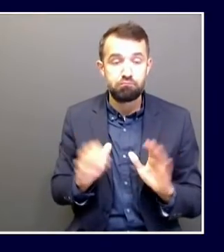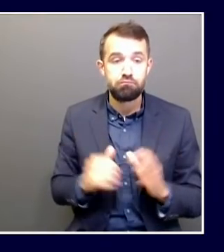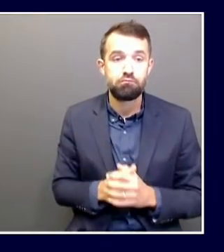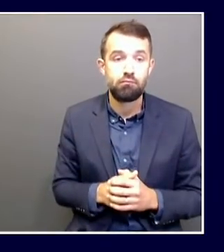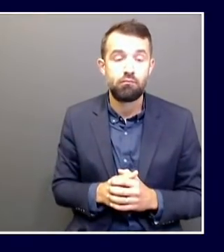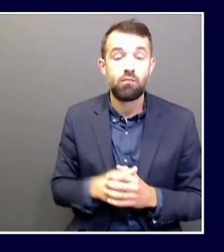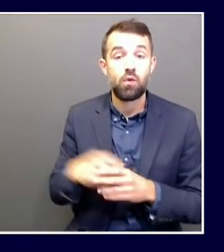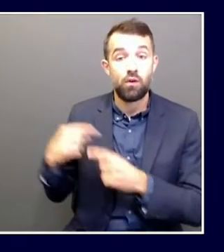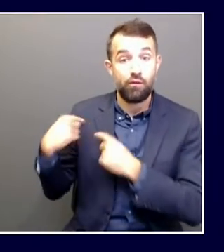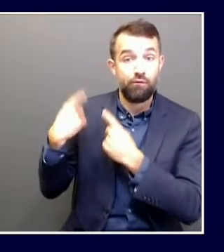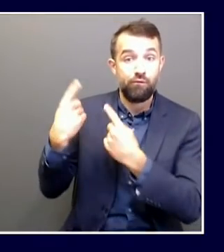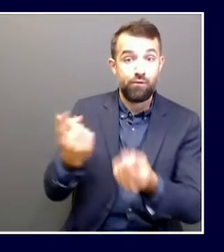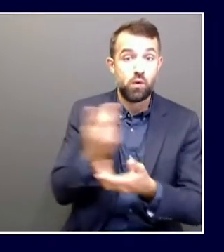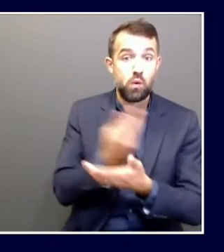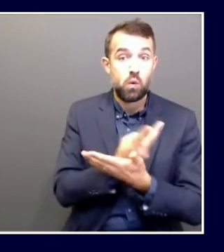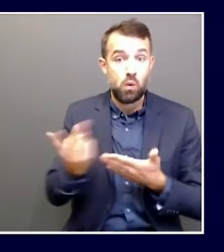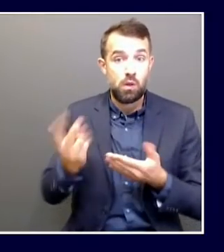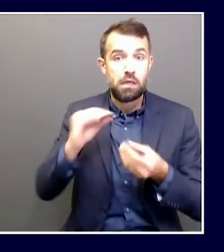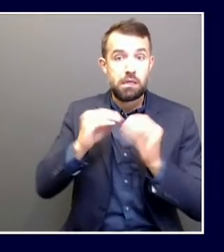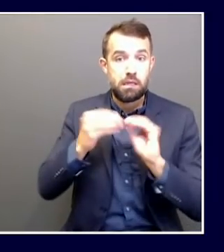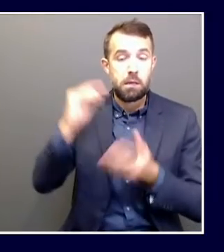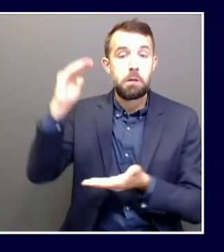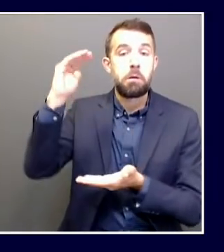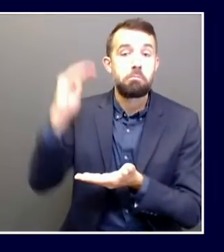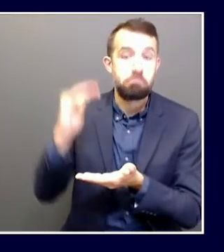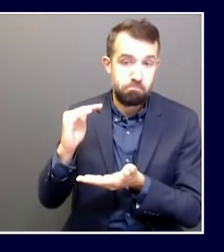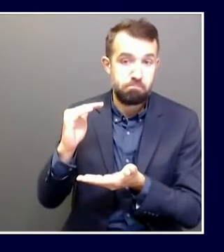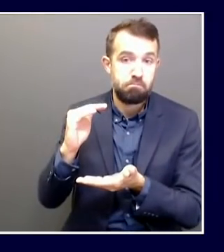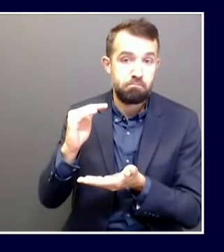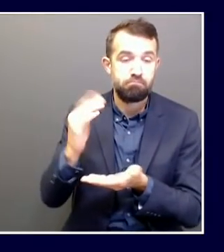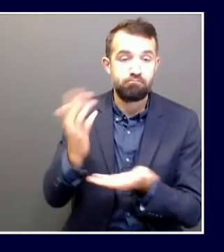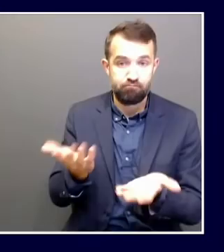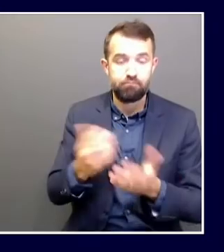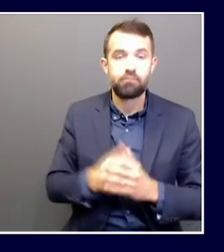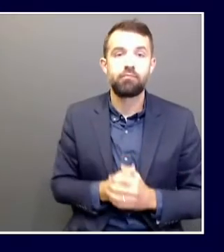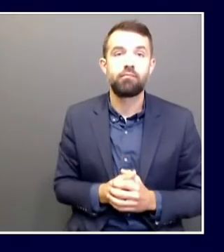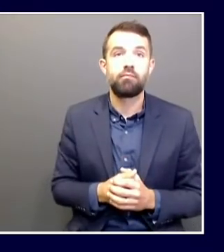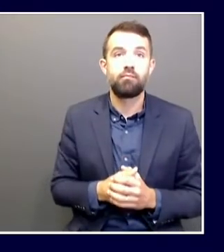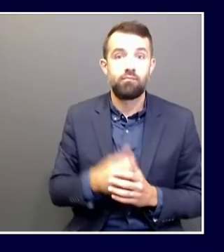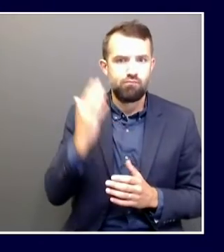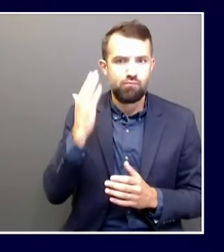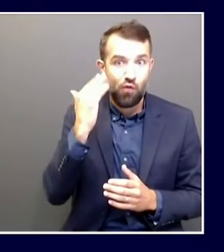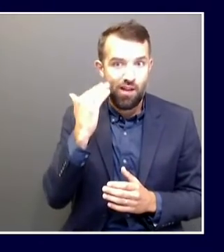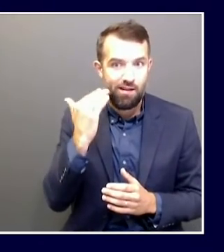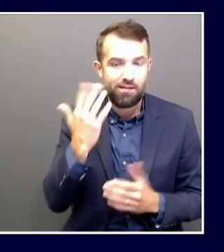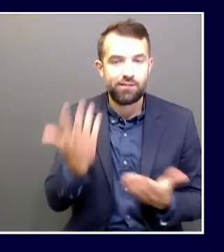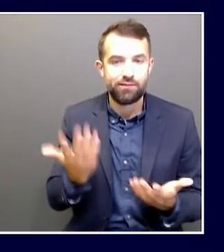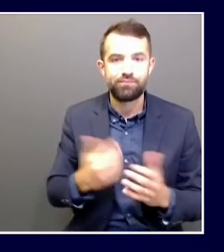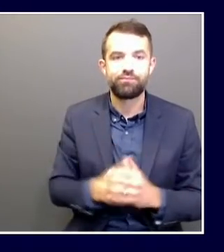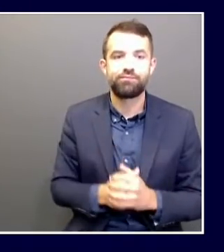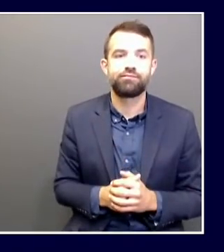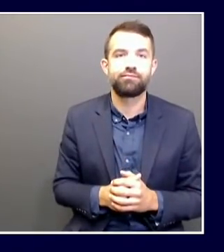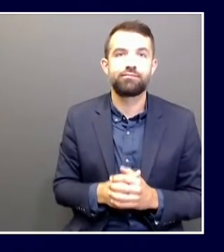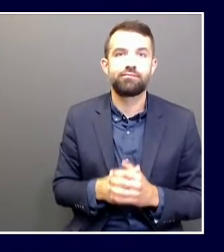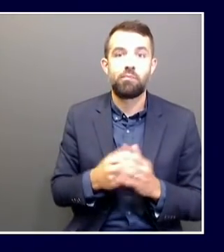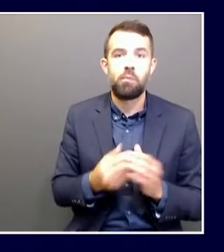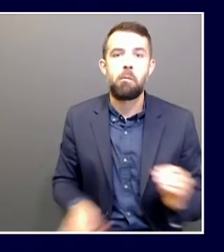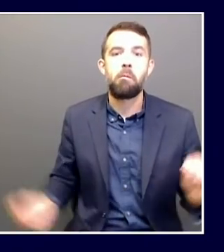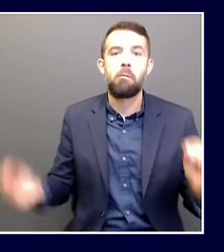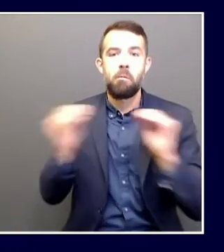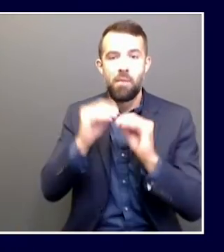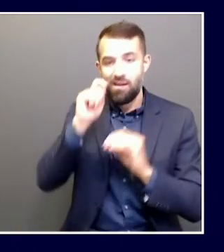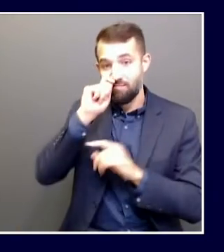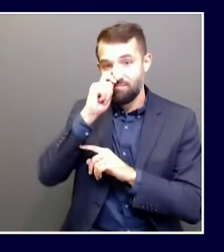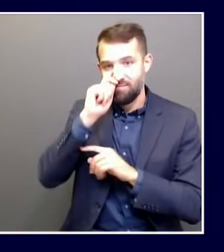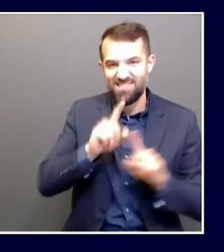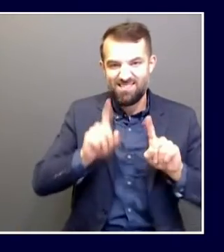single incubation period. A large portion of that is a function of our increase in testing. Right